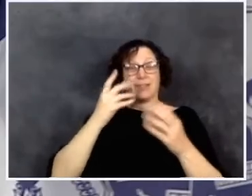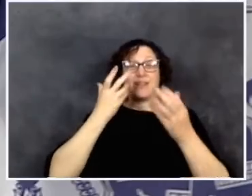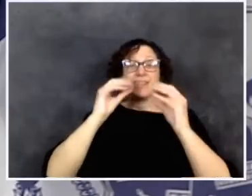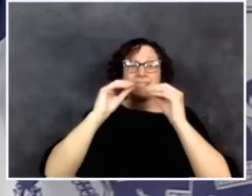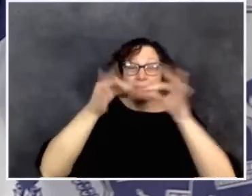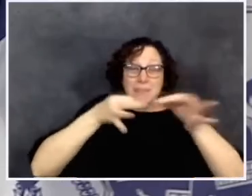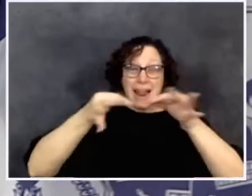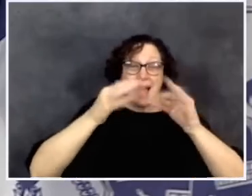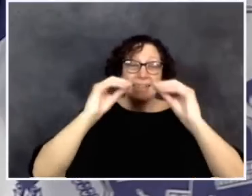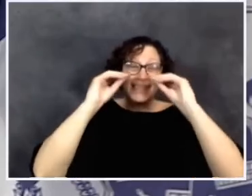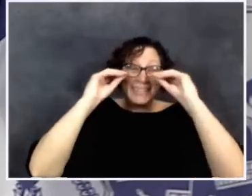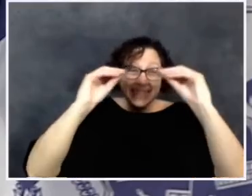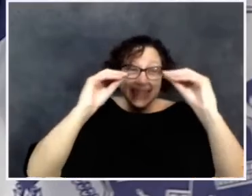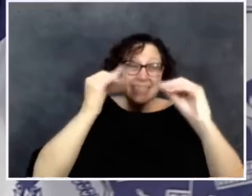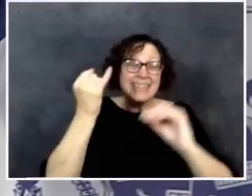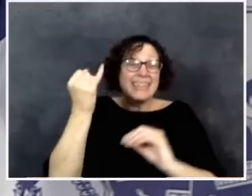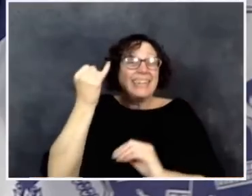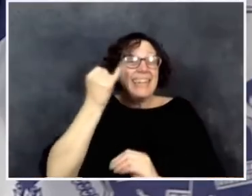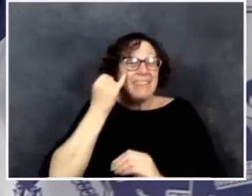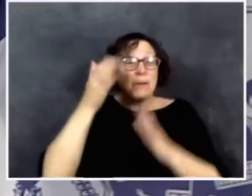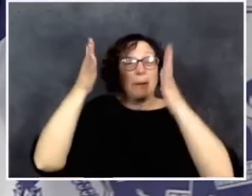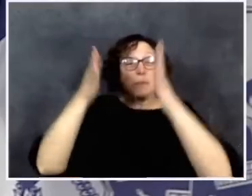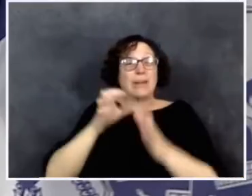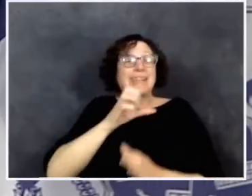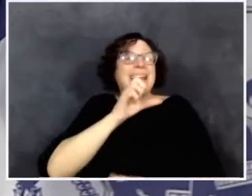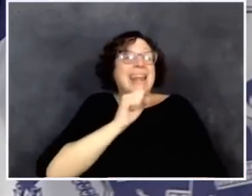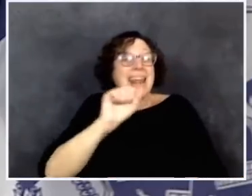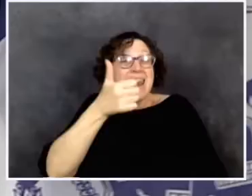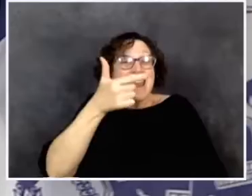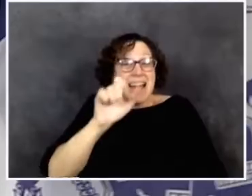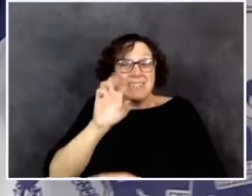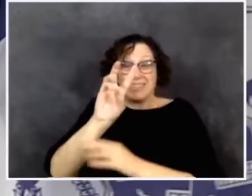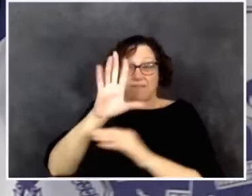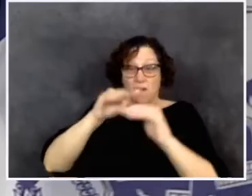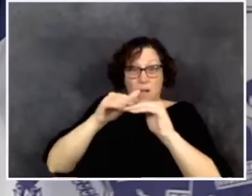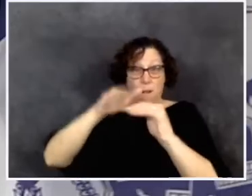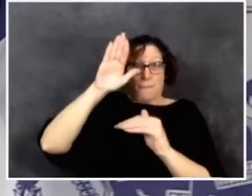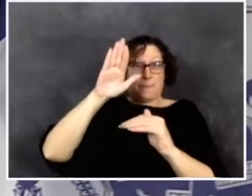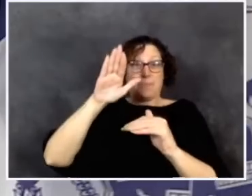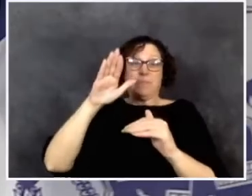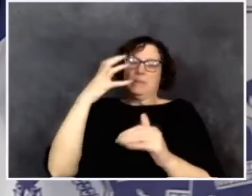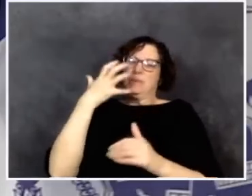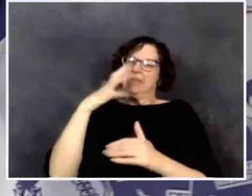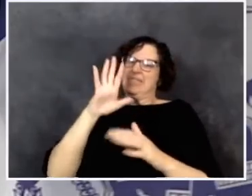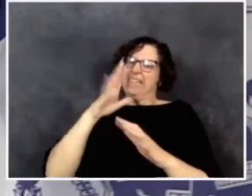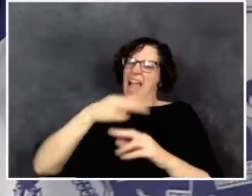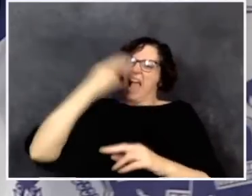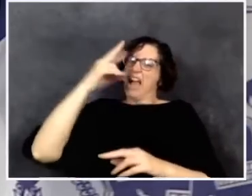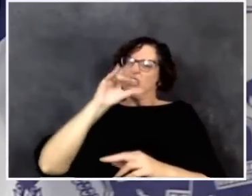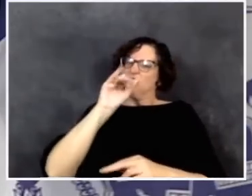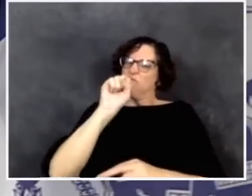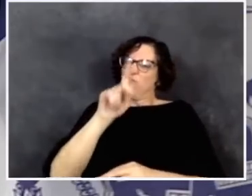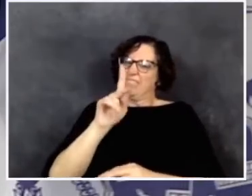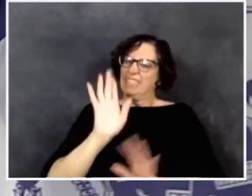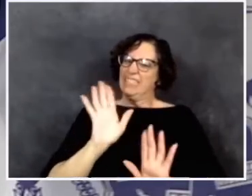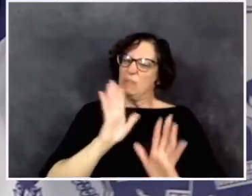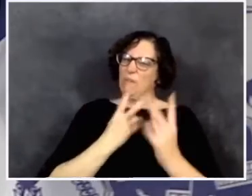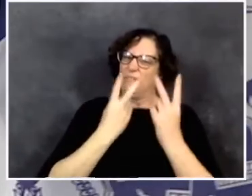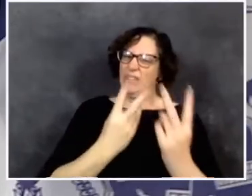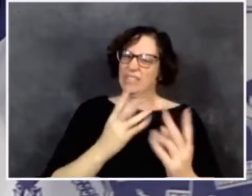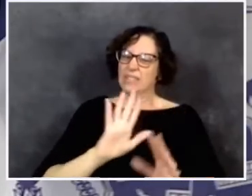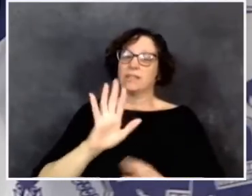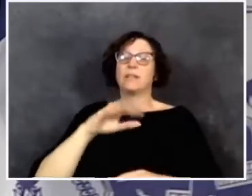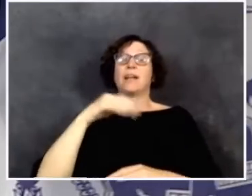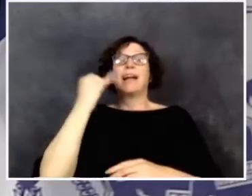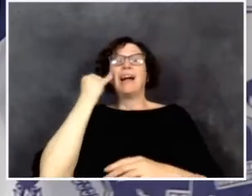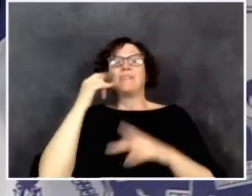over 70, and folks particularly have pre-existing conditions if they're serious, severe conditions. And then